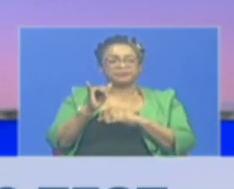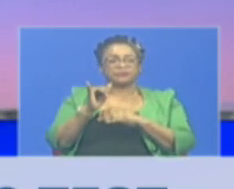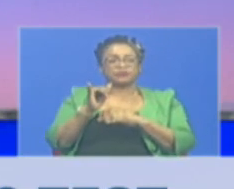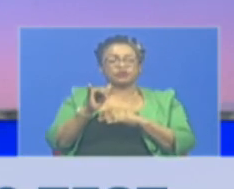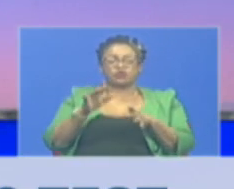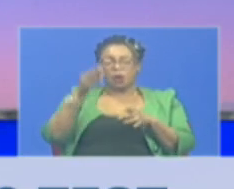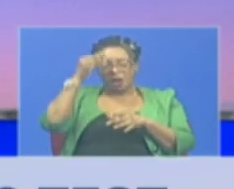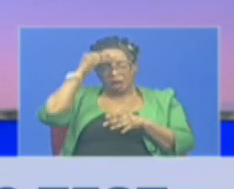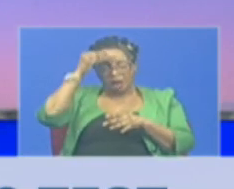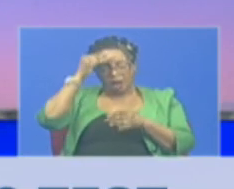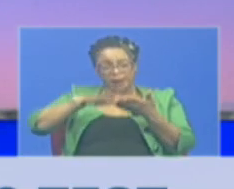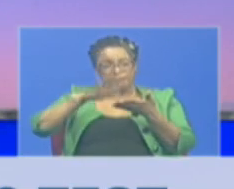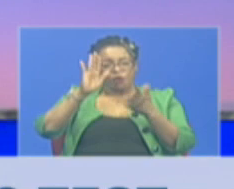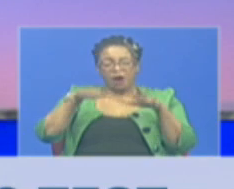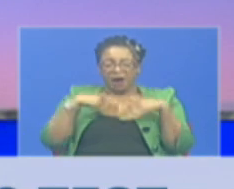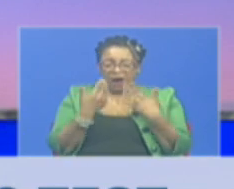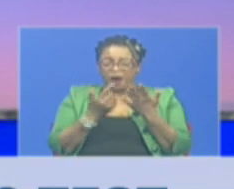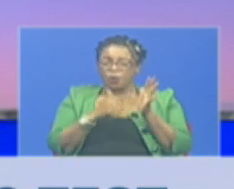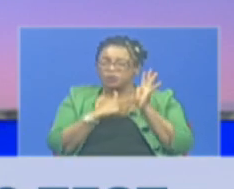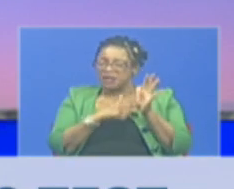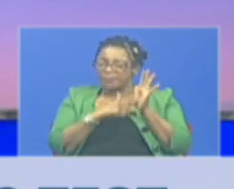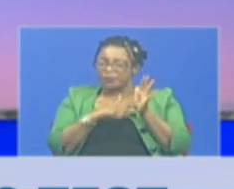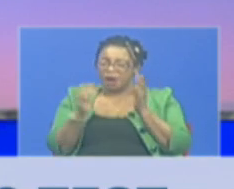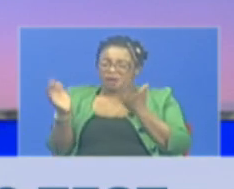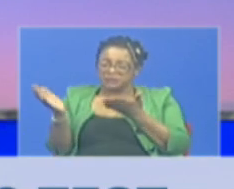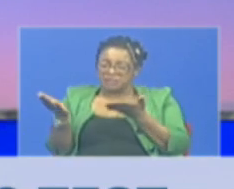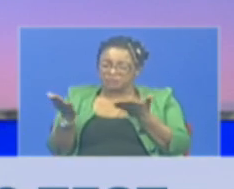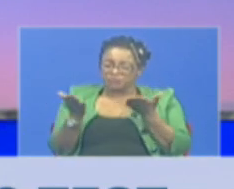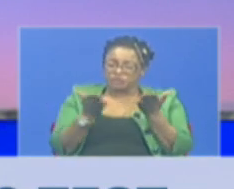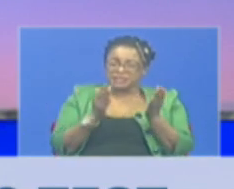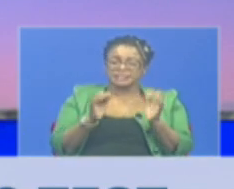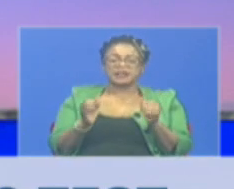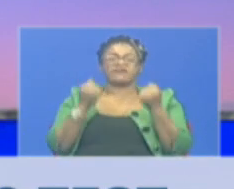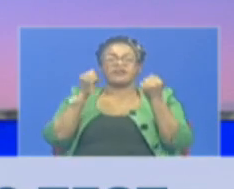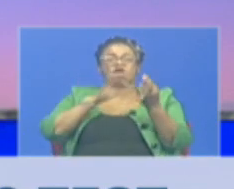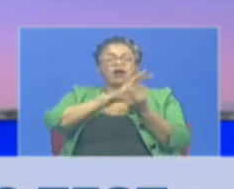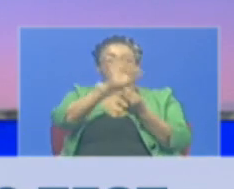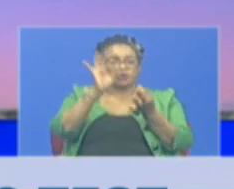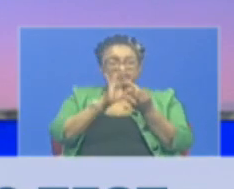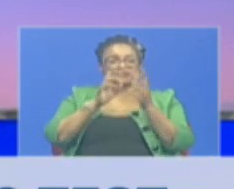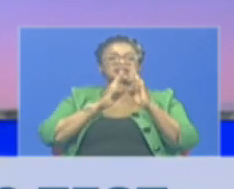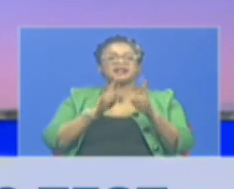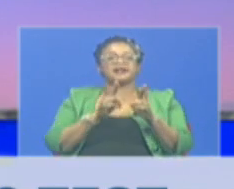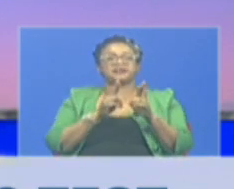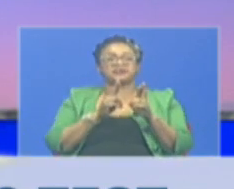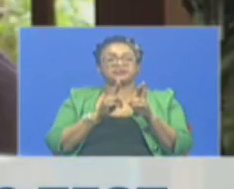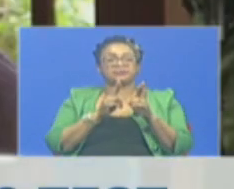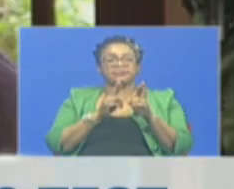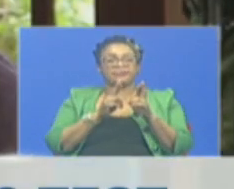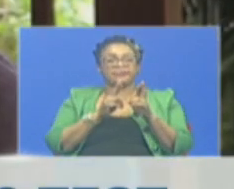about how the samples are transported safely for accurate results. Here's her report.